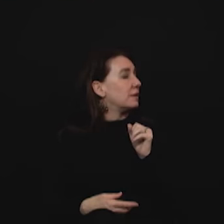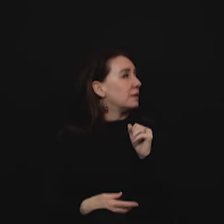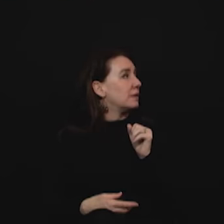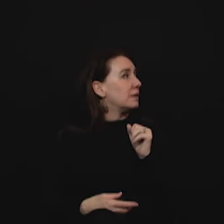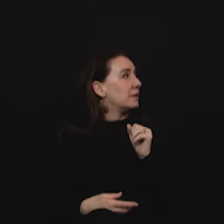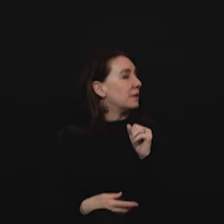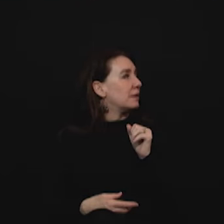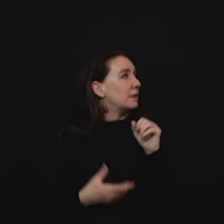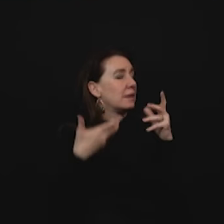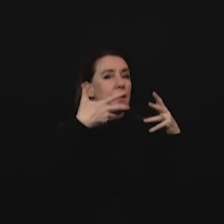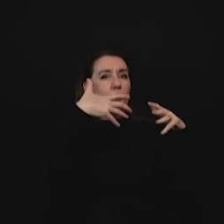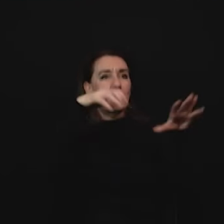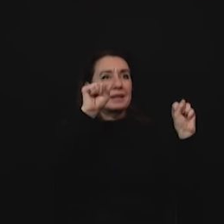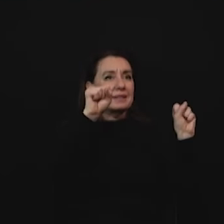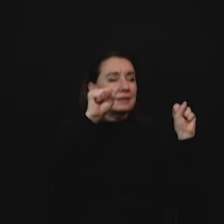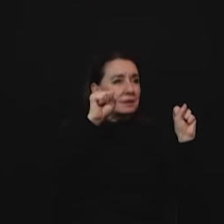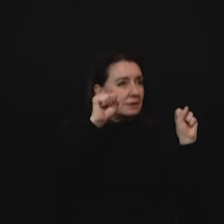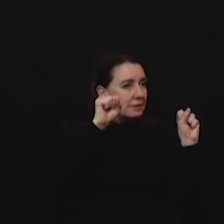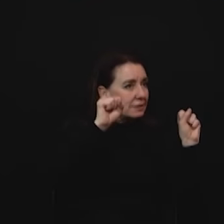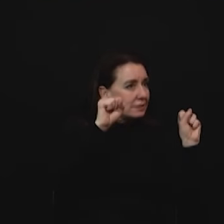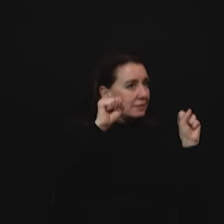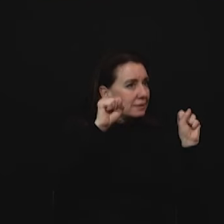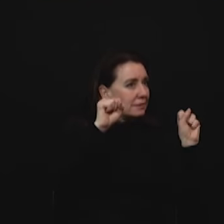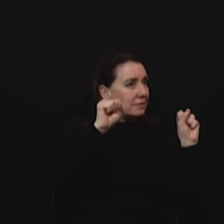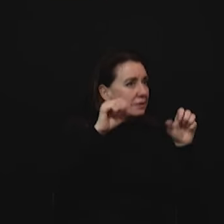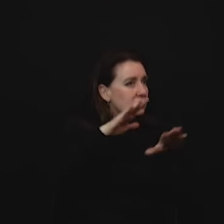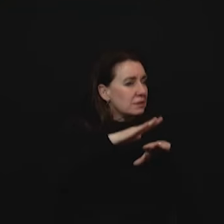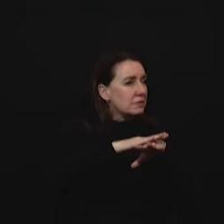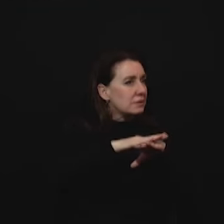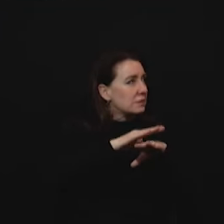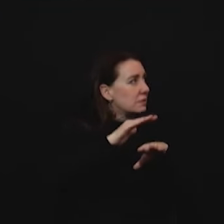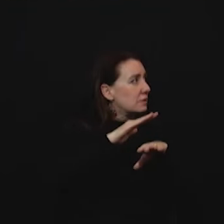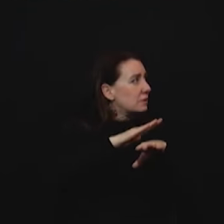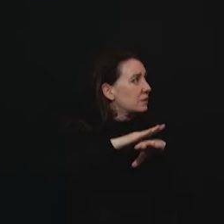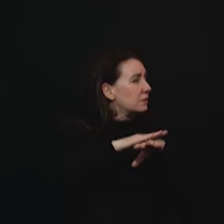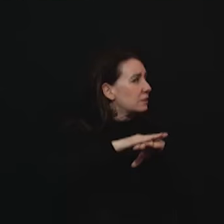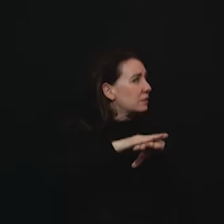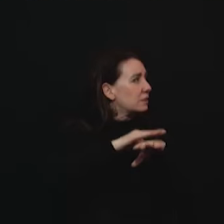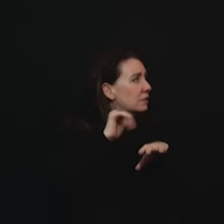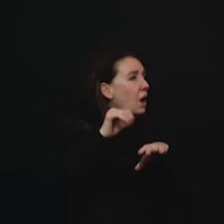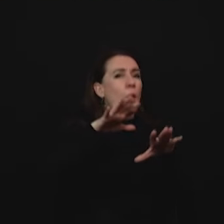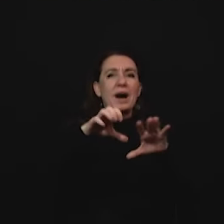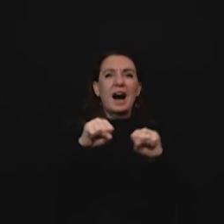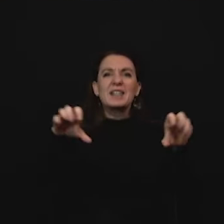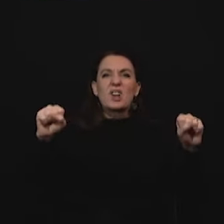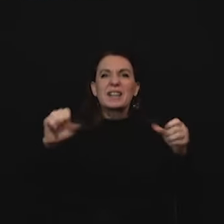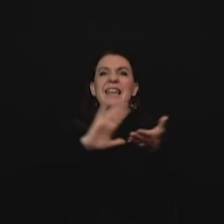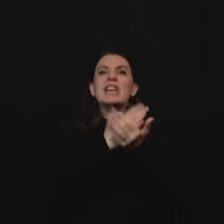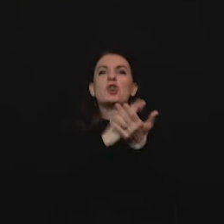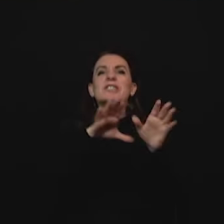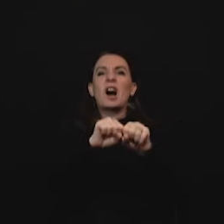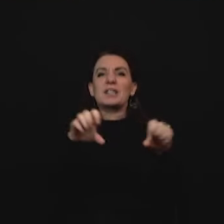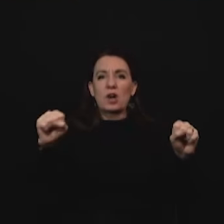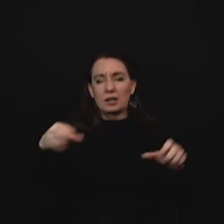The president cooks hot dogs. Okay. He might be cooking hot dogs for everybody else. What do you